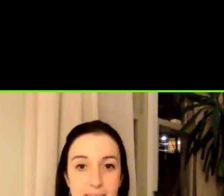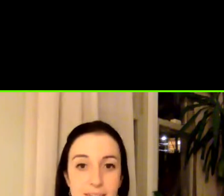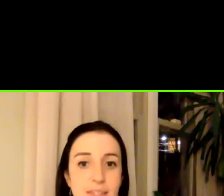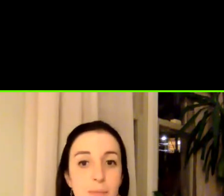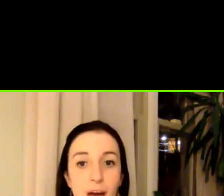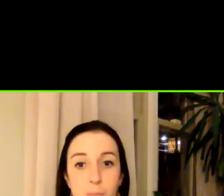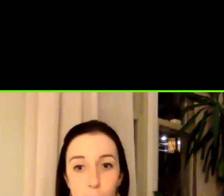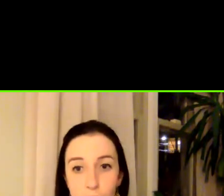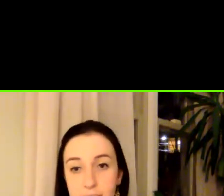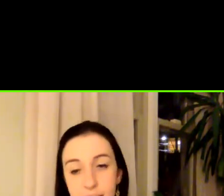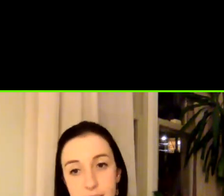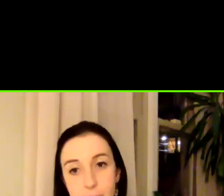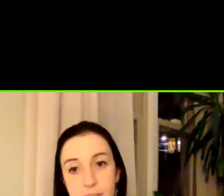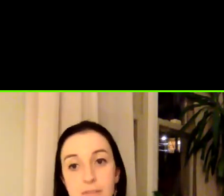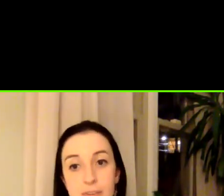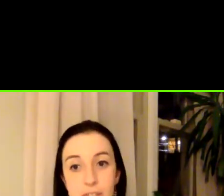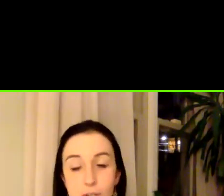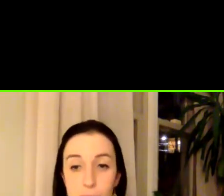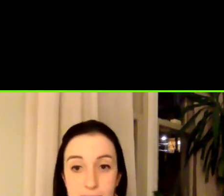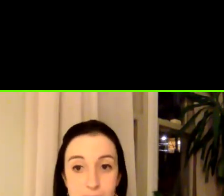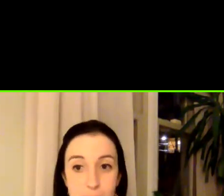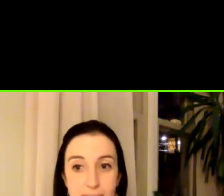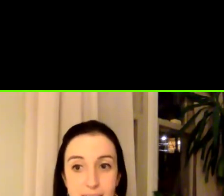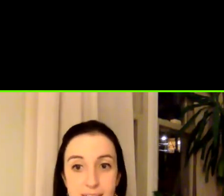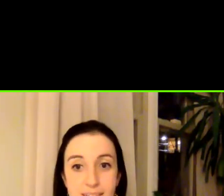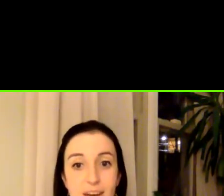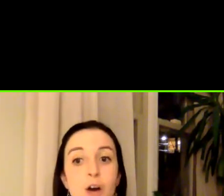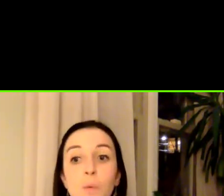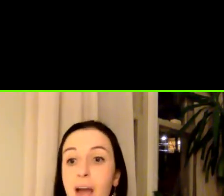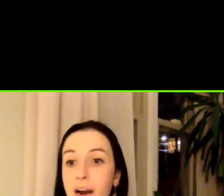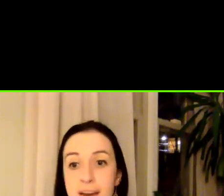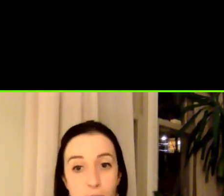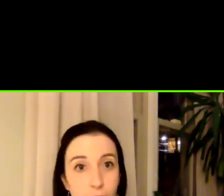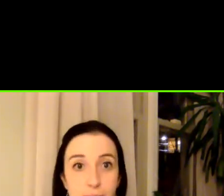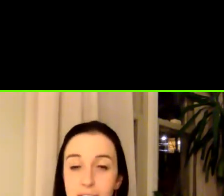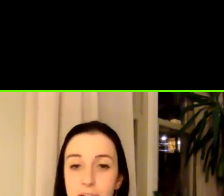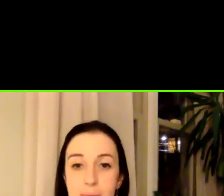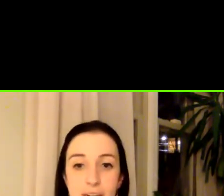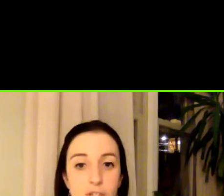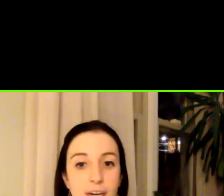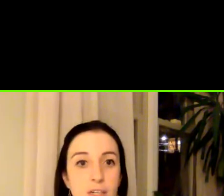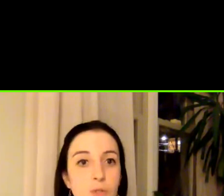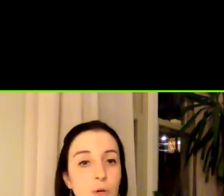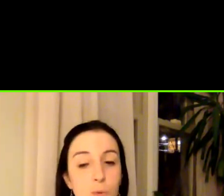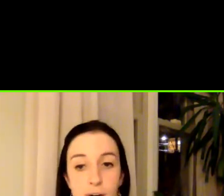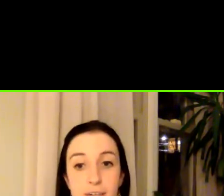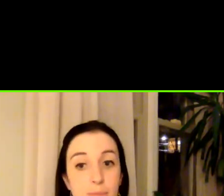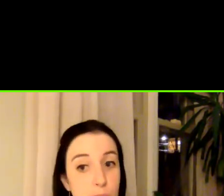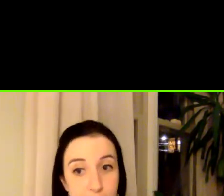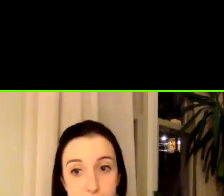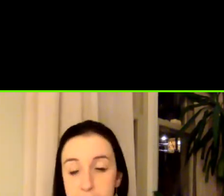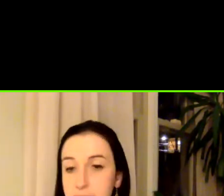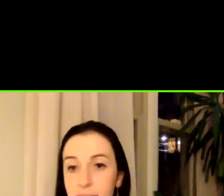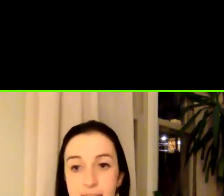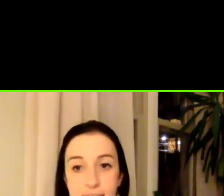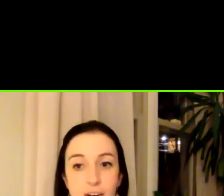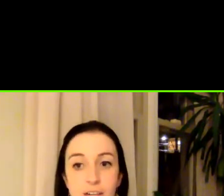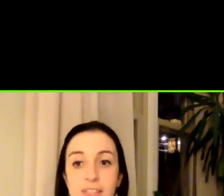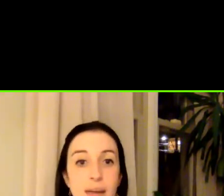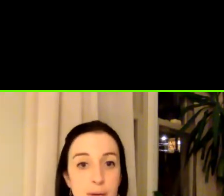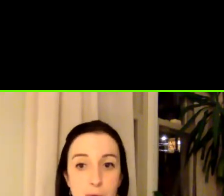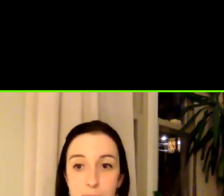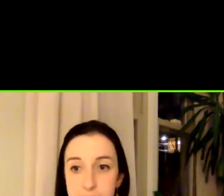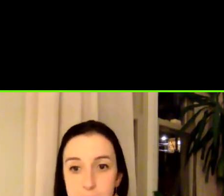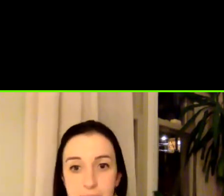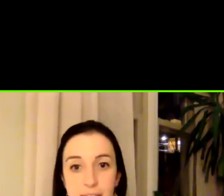cultural spaces to become more accessible to visitors with disabilities. We are a network of administrators who work in museums and